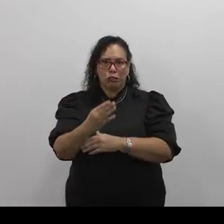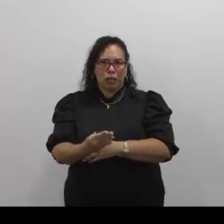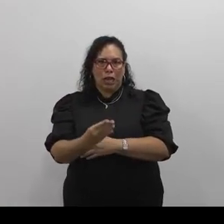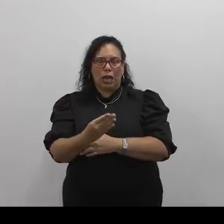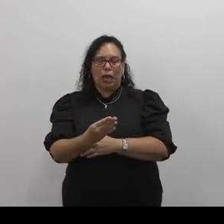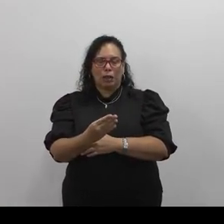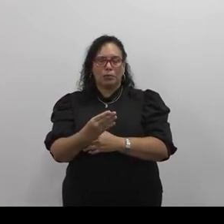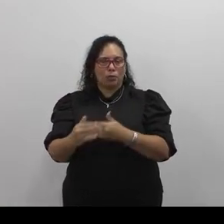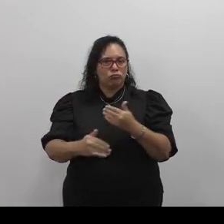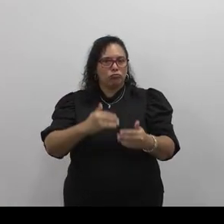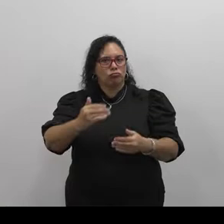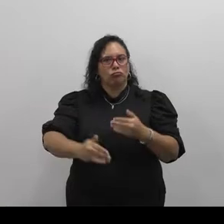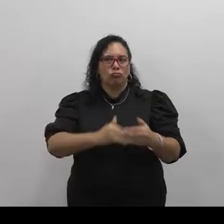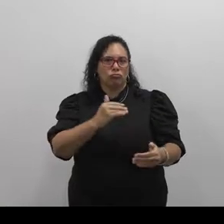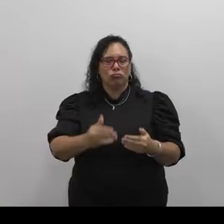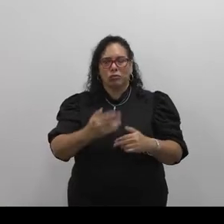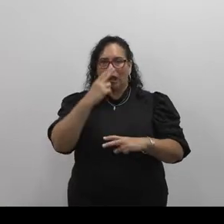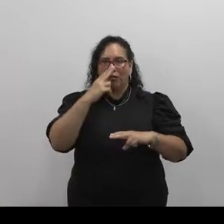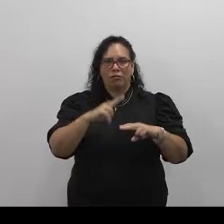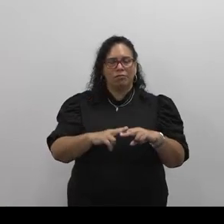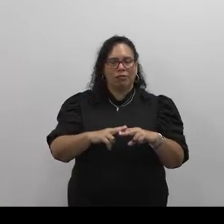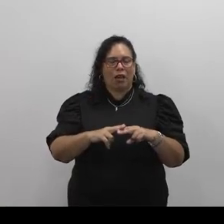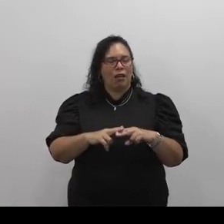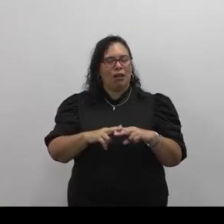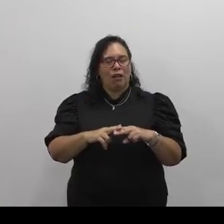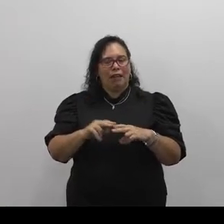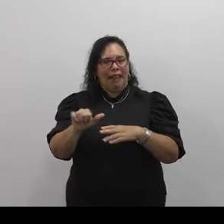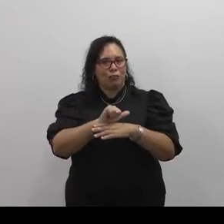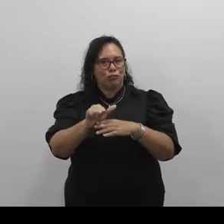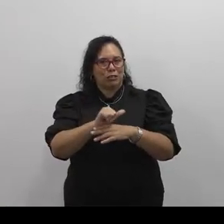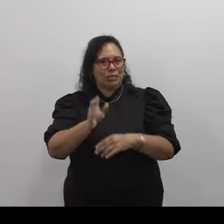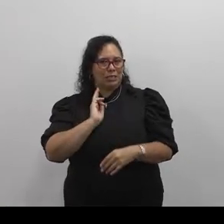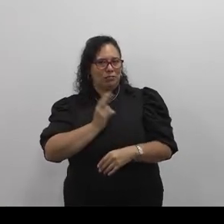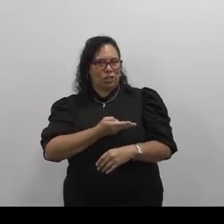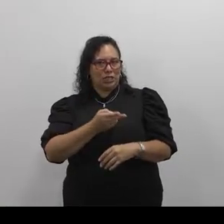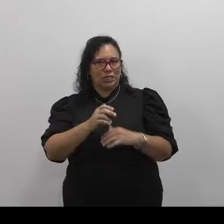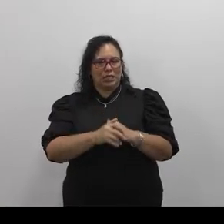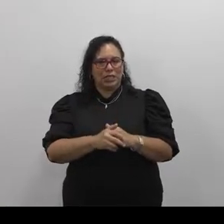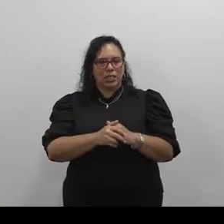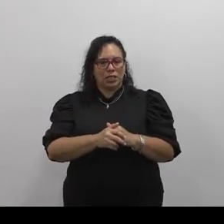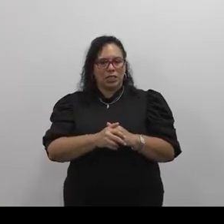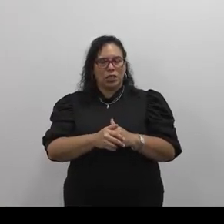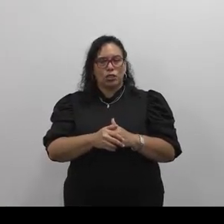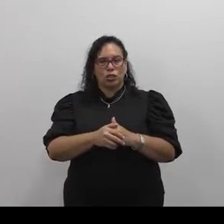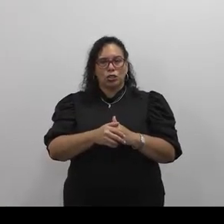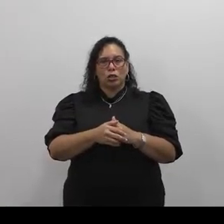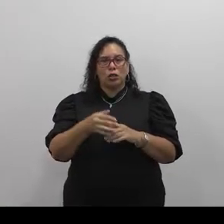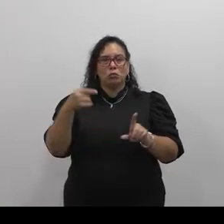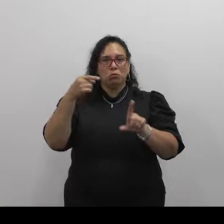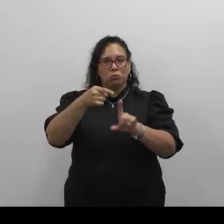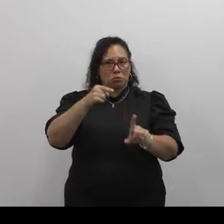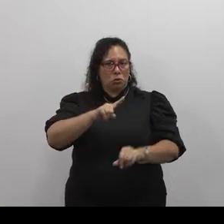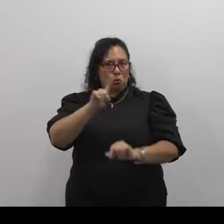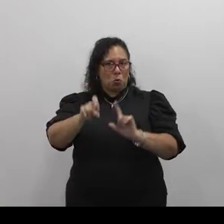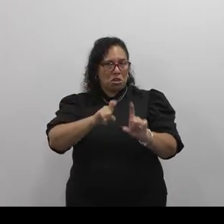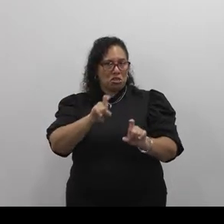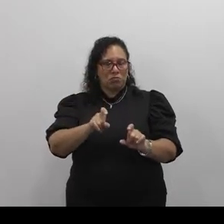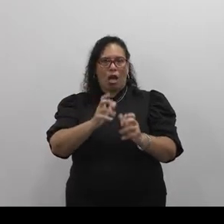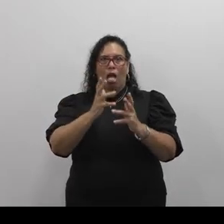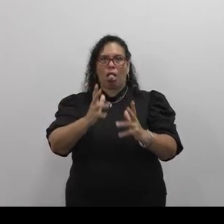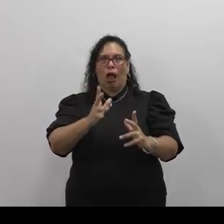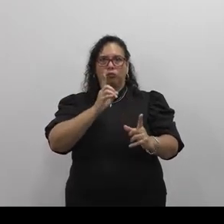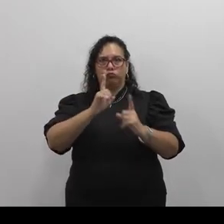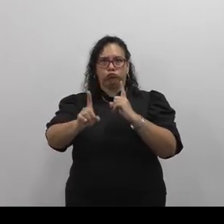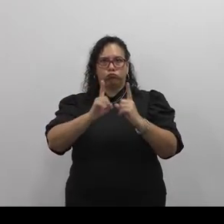setting forth some fun exercises for us, right? So just posing certain questions and getting a ton of dialogue. In